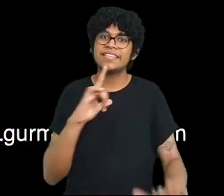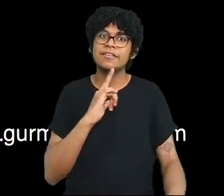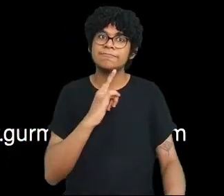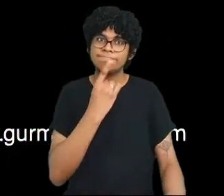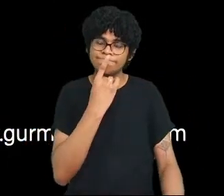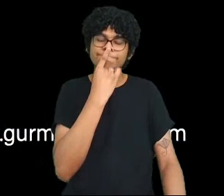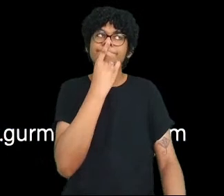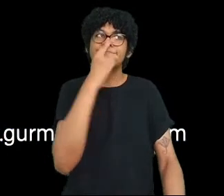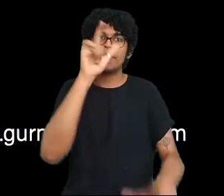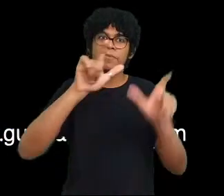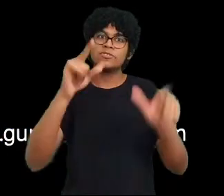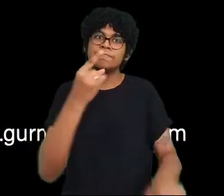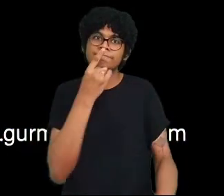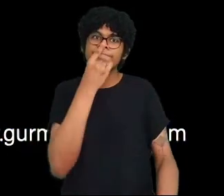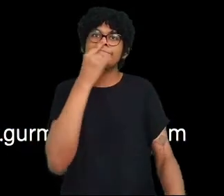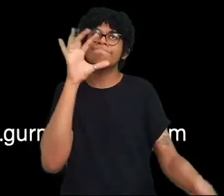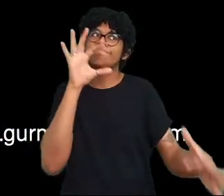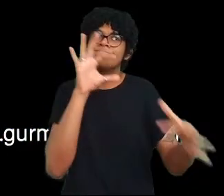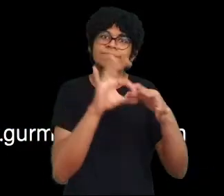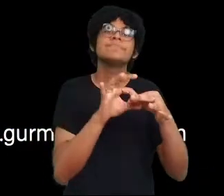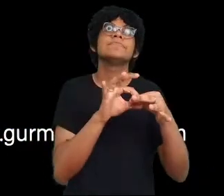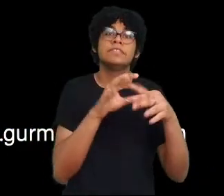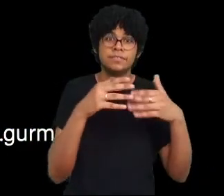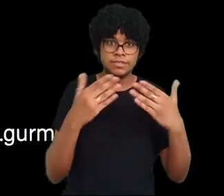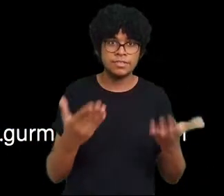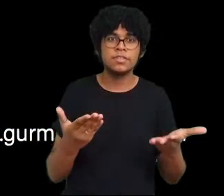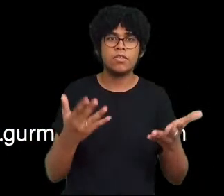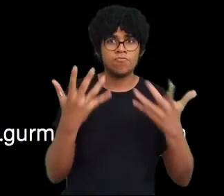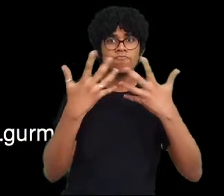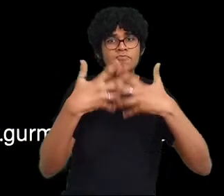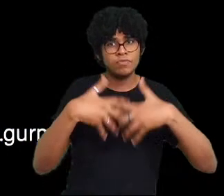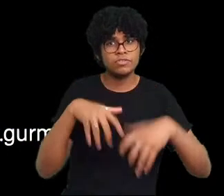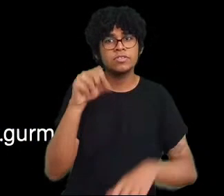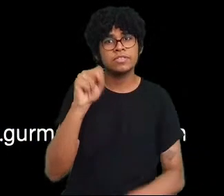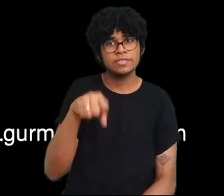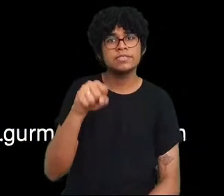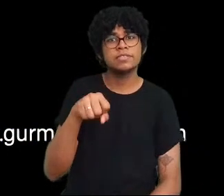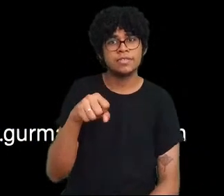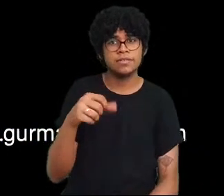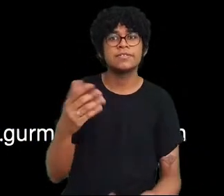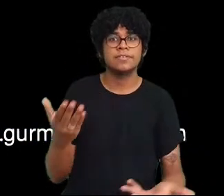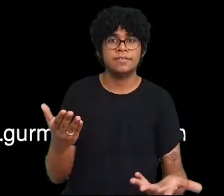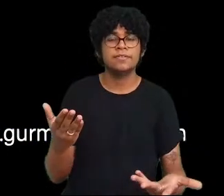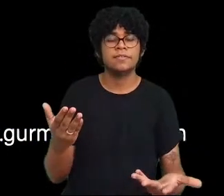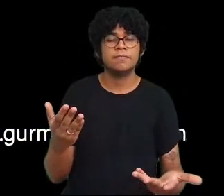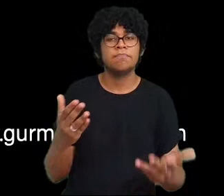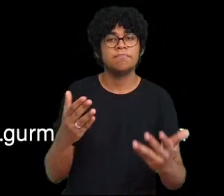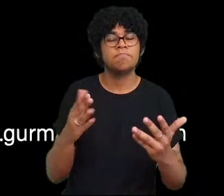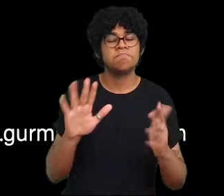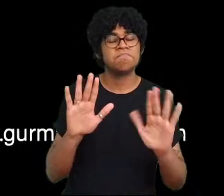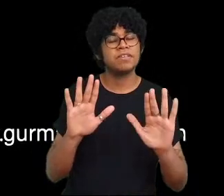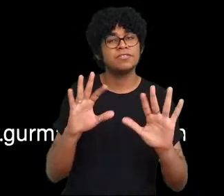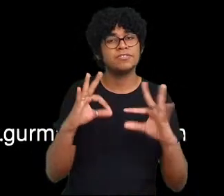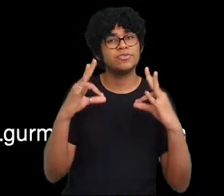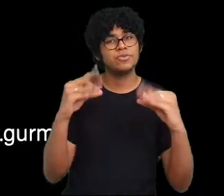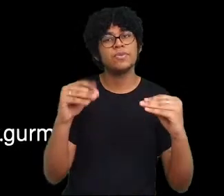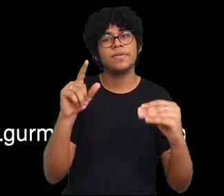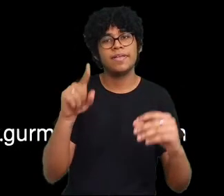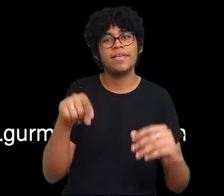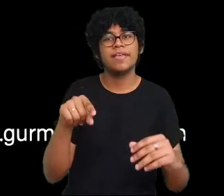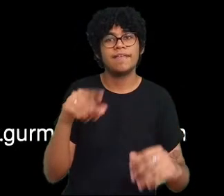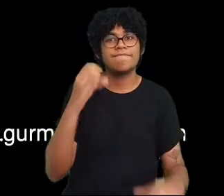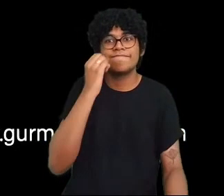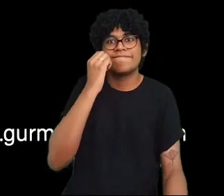well on places such as these. And then it just travels. Another platform is, of course, Instagram. Instagram is a